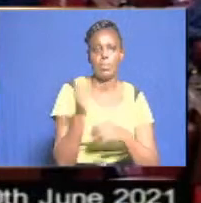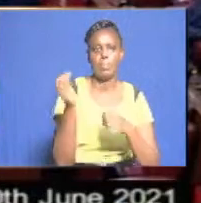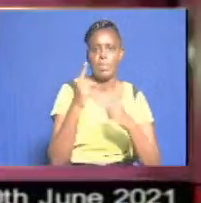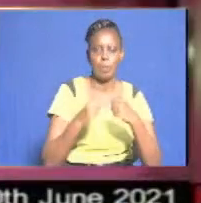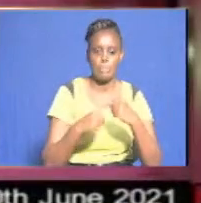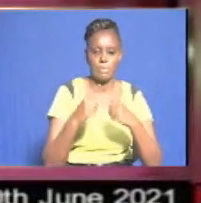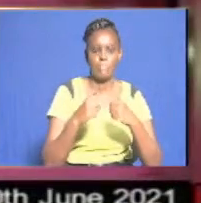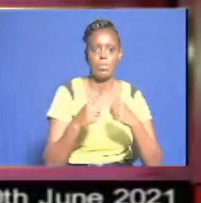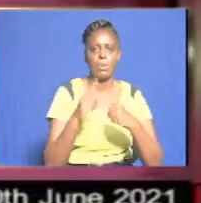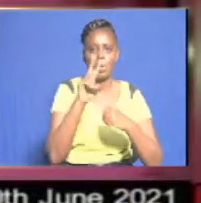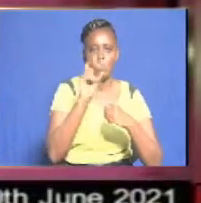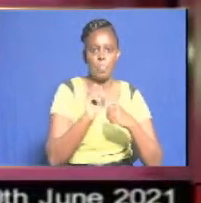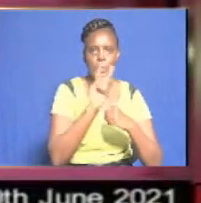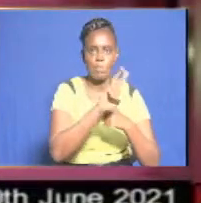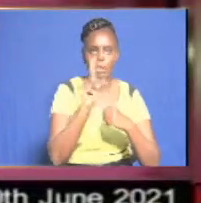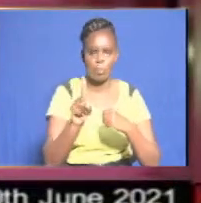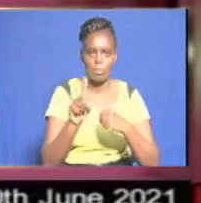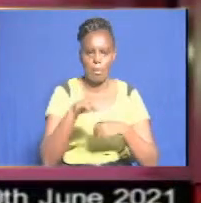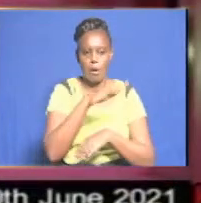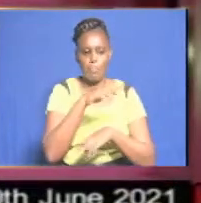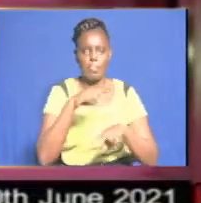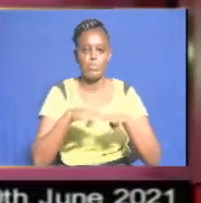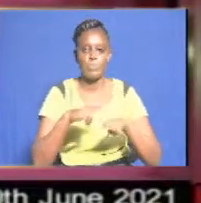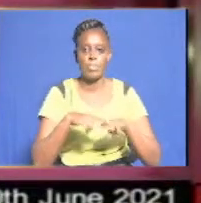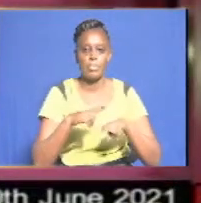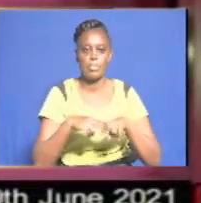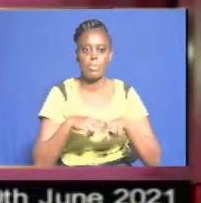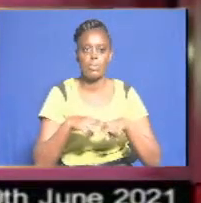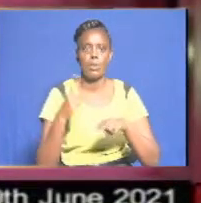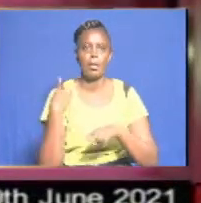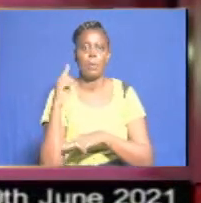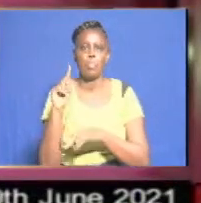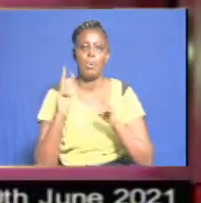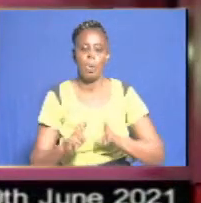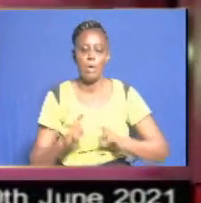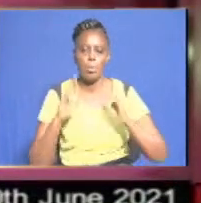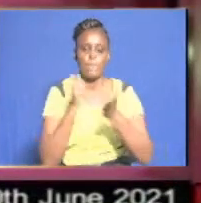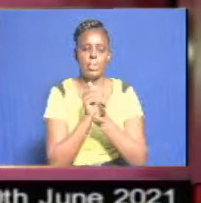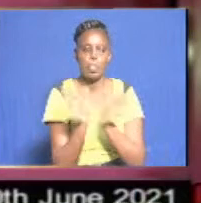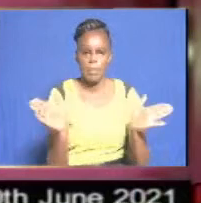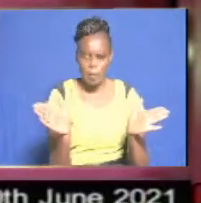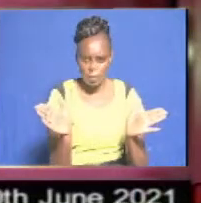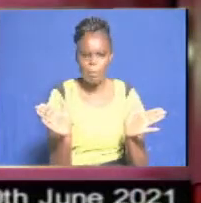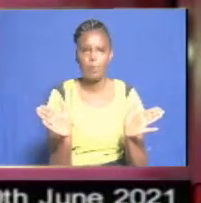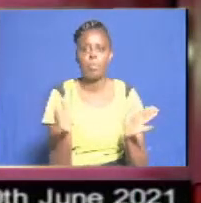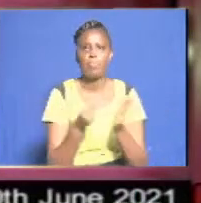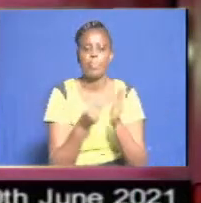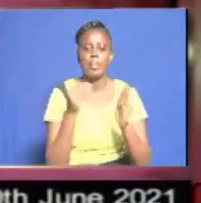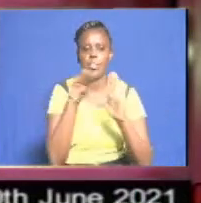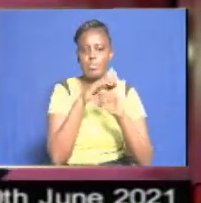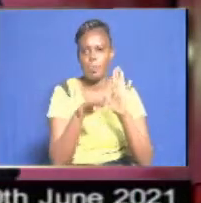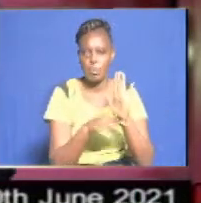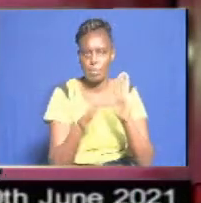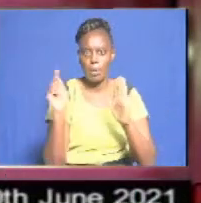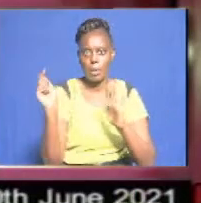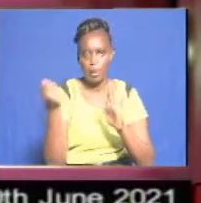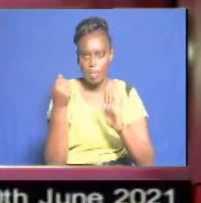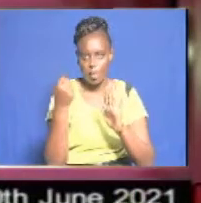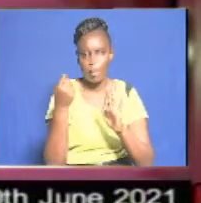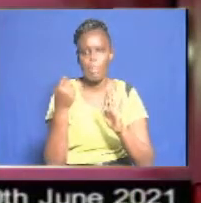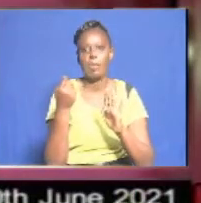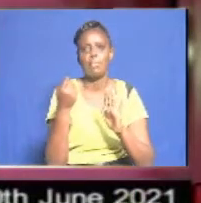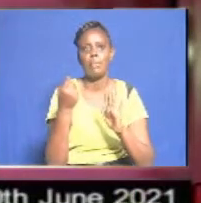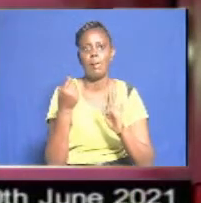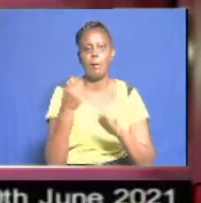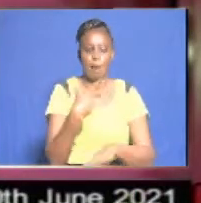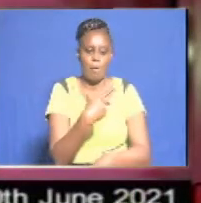10th, 2021, in the afternoon sitting. One, the reports on the Auditor General and financial statement for the Kenya Veterinary